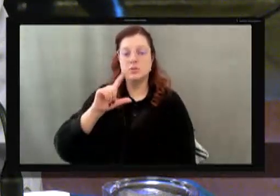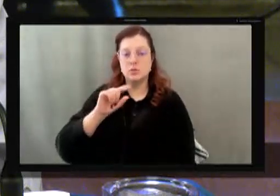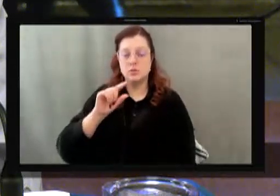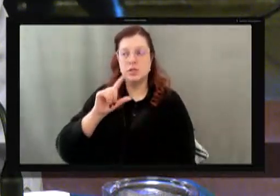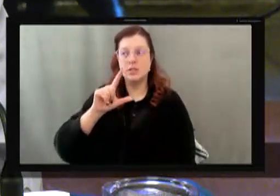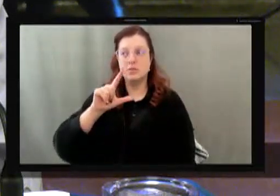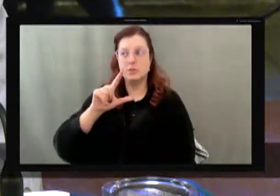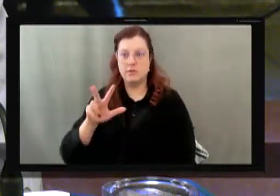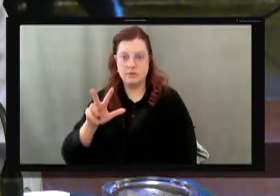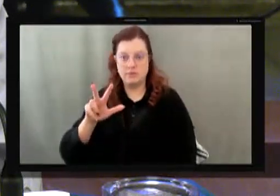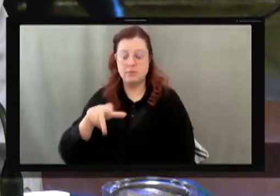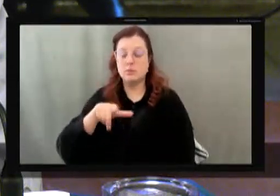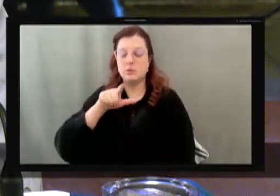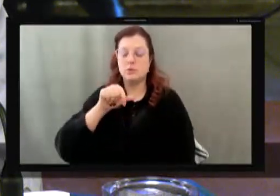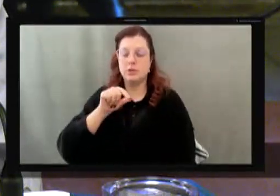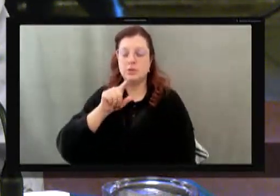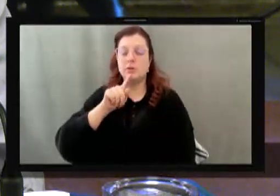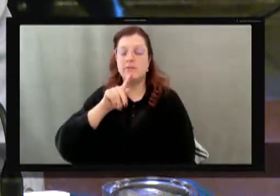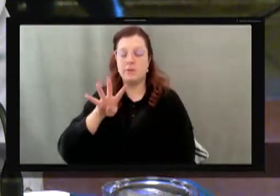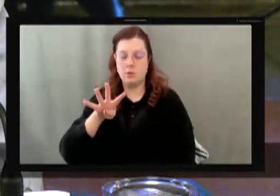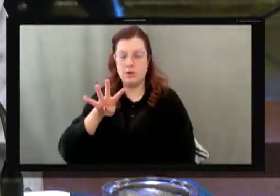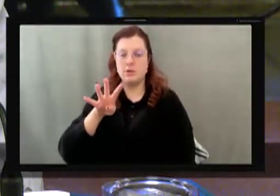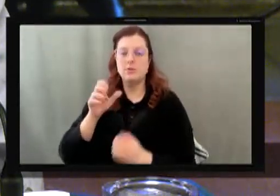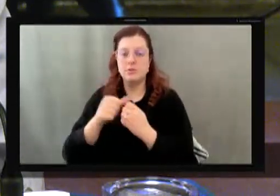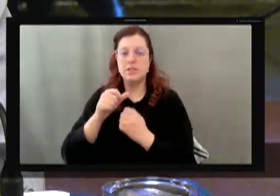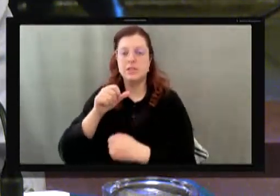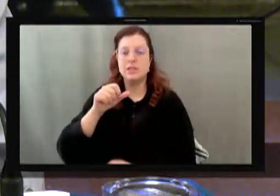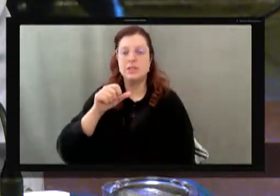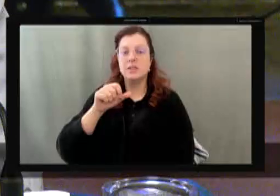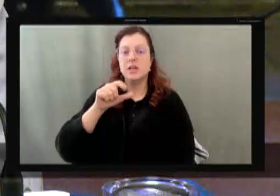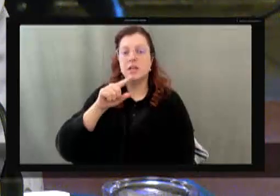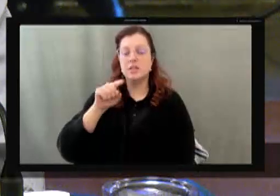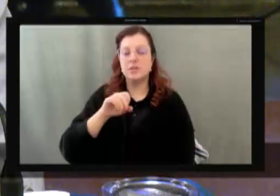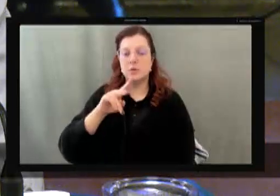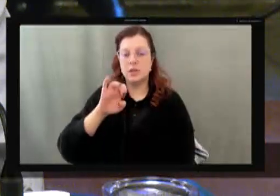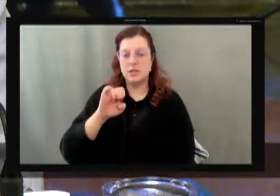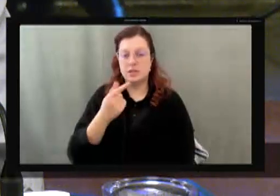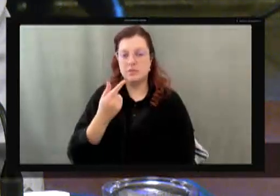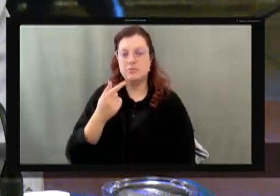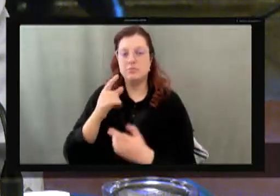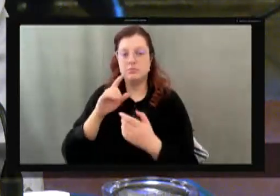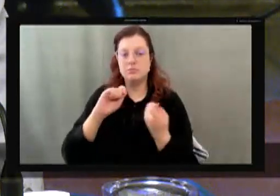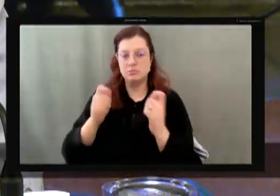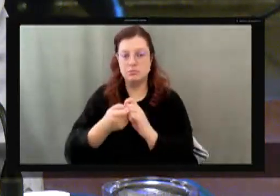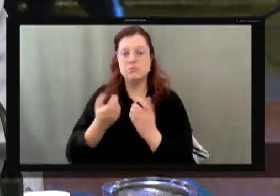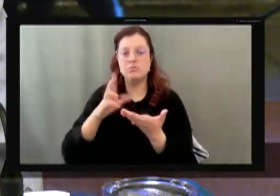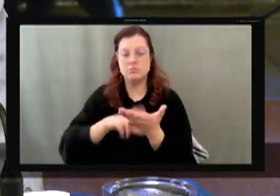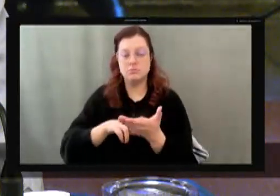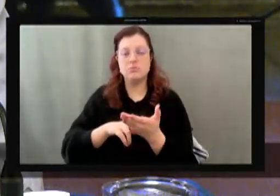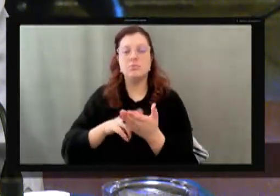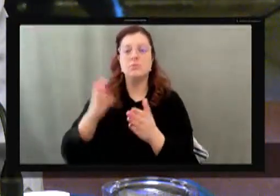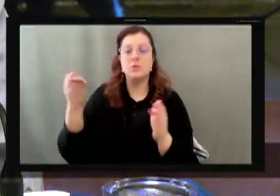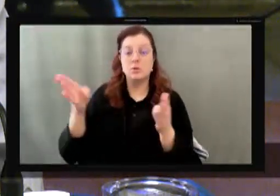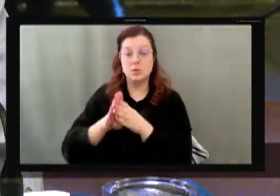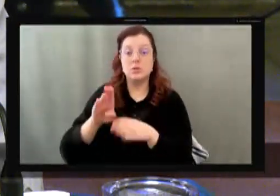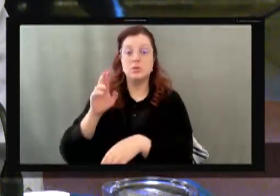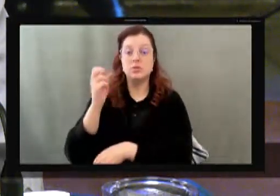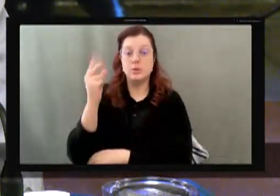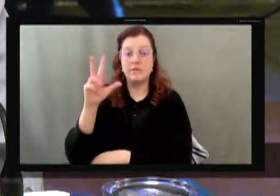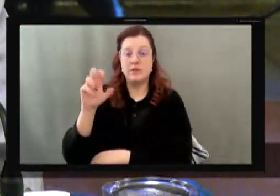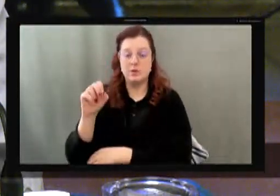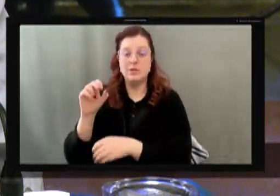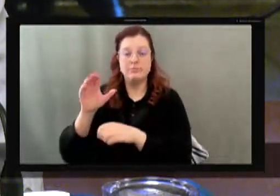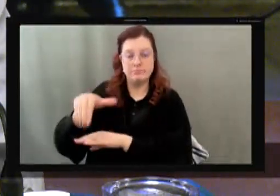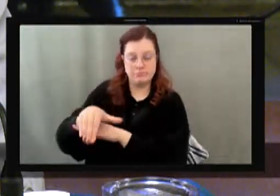2024-221 as it relates to zoning map changes on Shady Avenue. Registration closes at 12:30 p.m. the day of the hearing. Next week, Council will hold